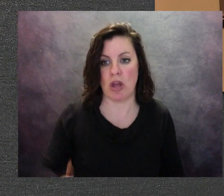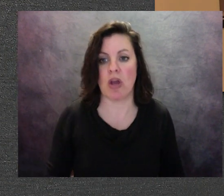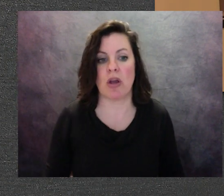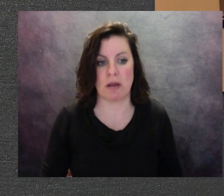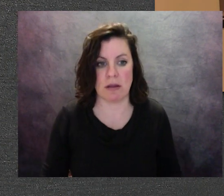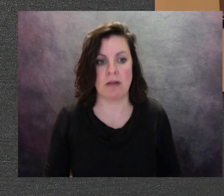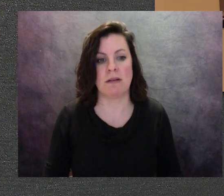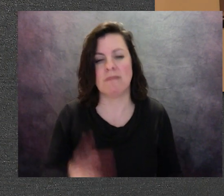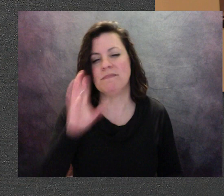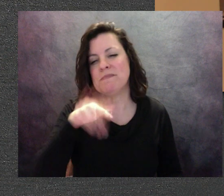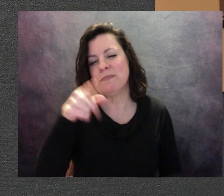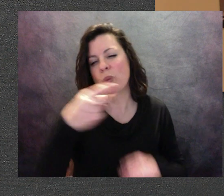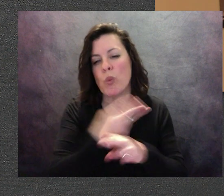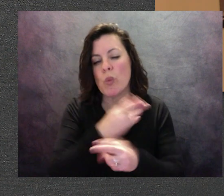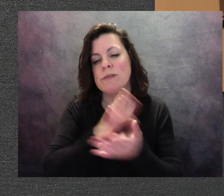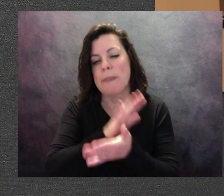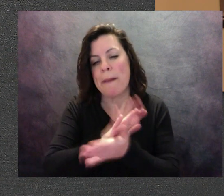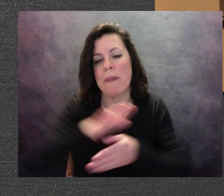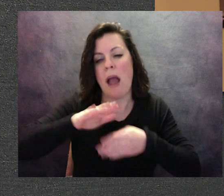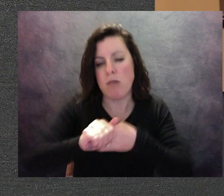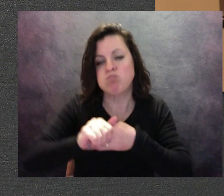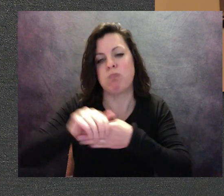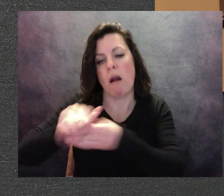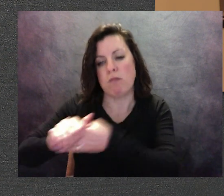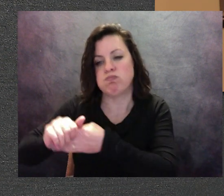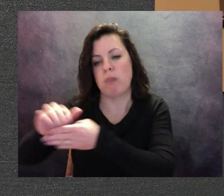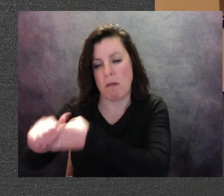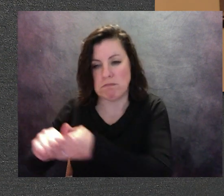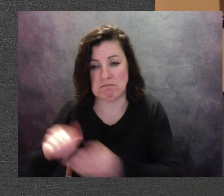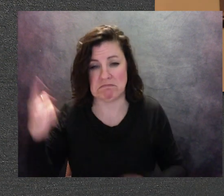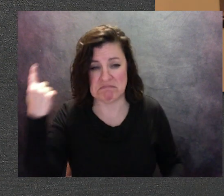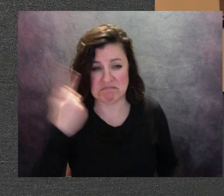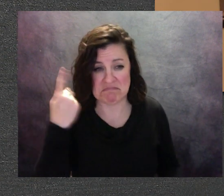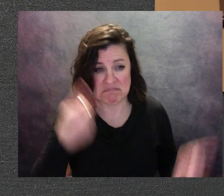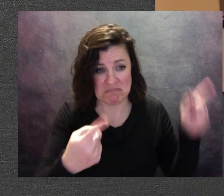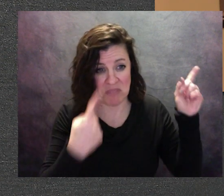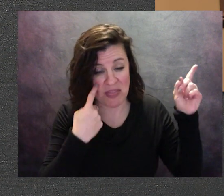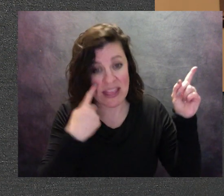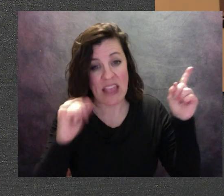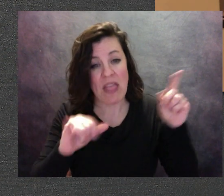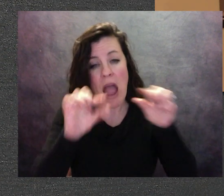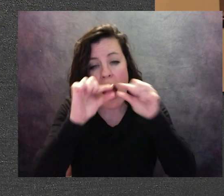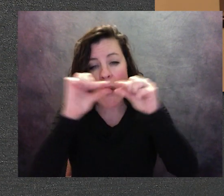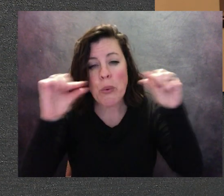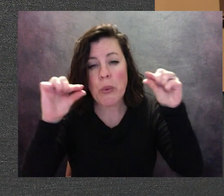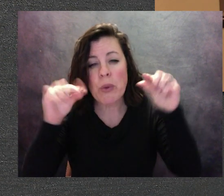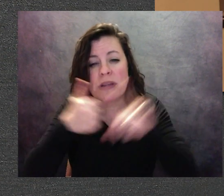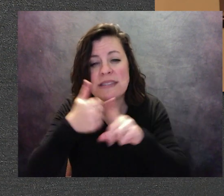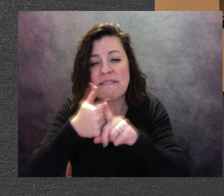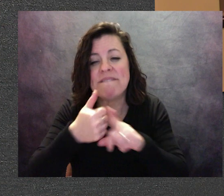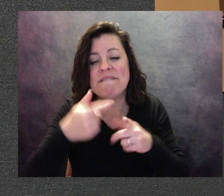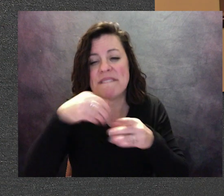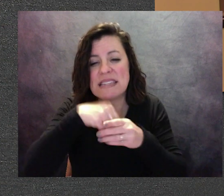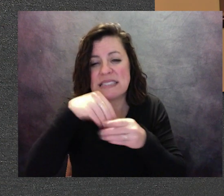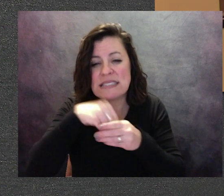stapler and use a stapler with, okay? What do you think about the stapler?